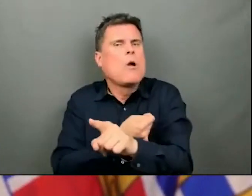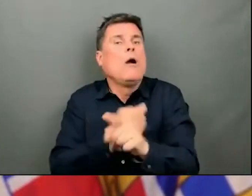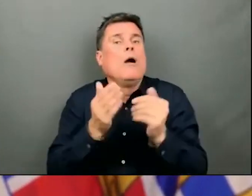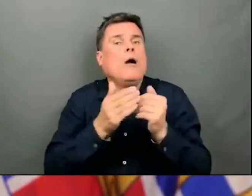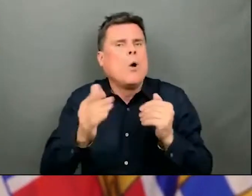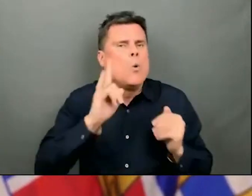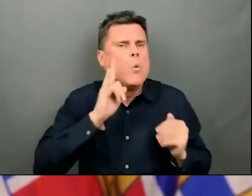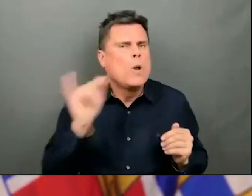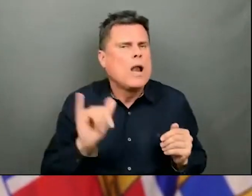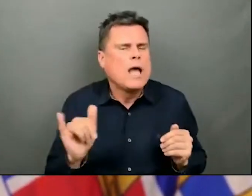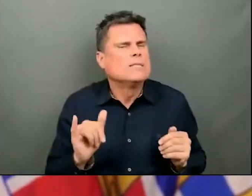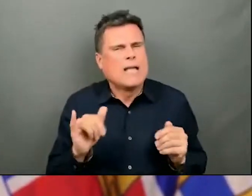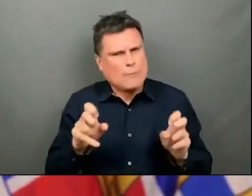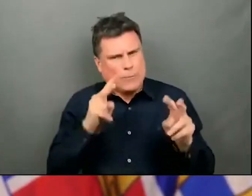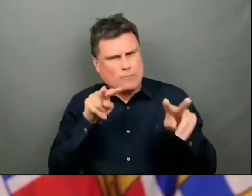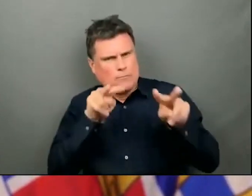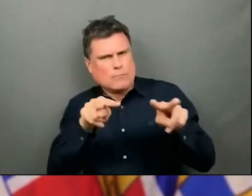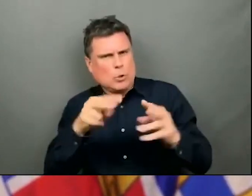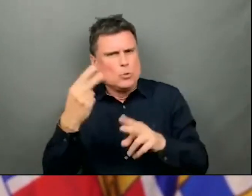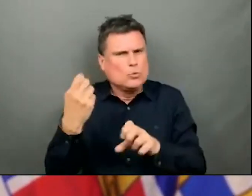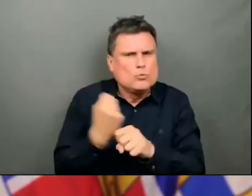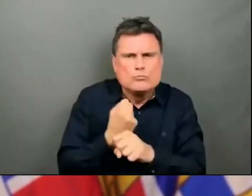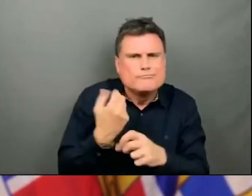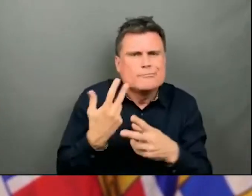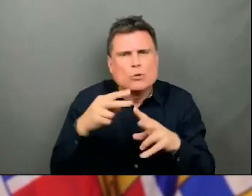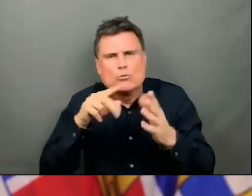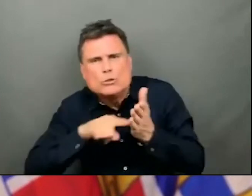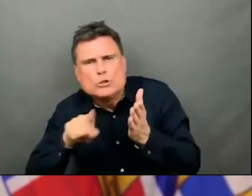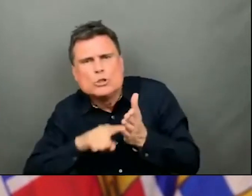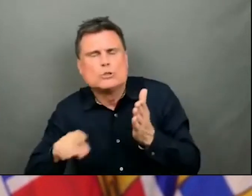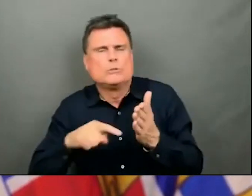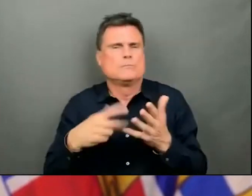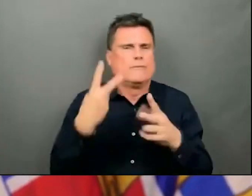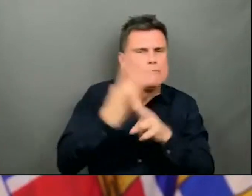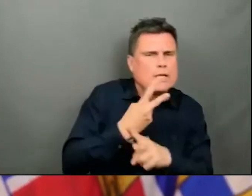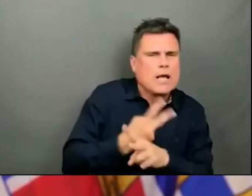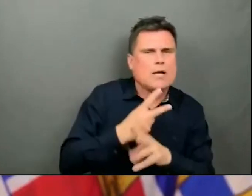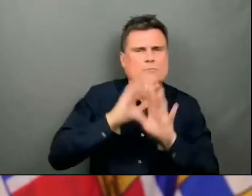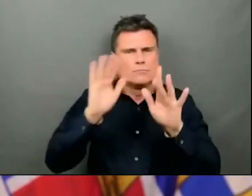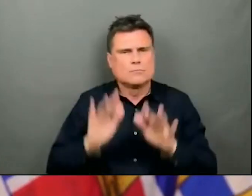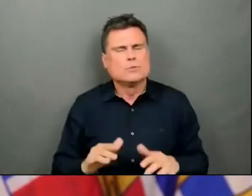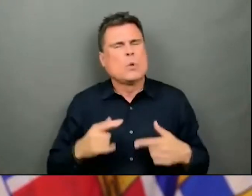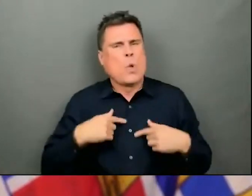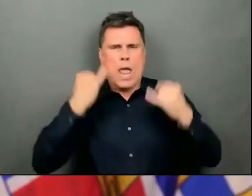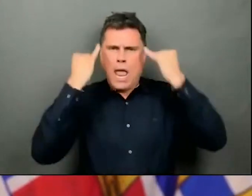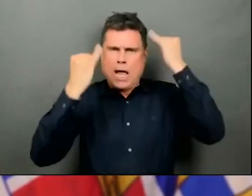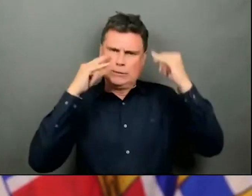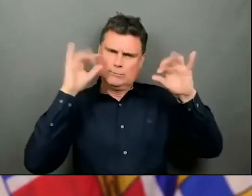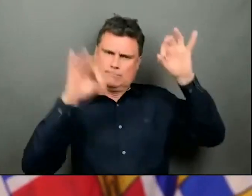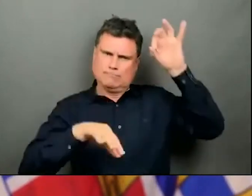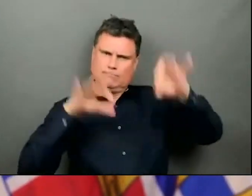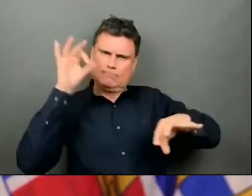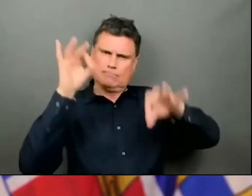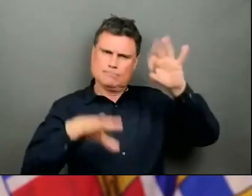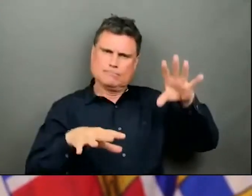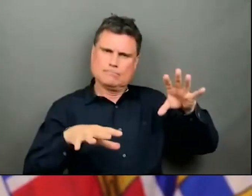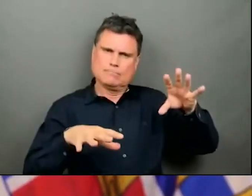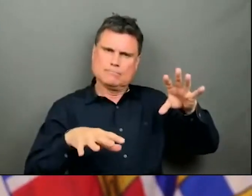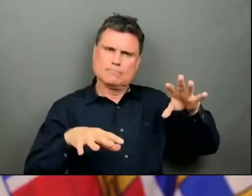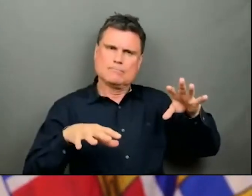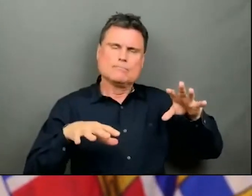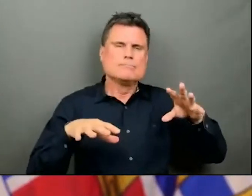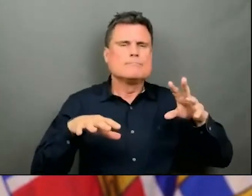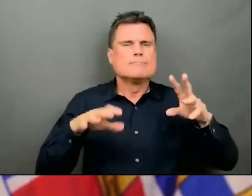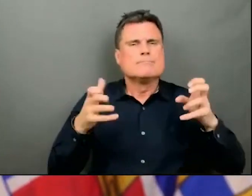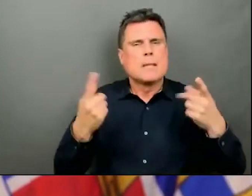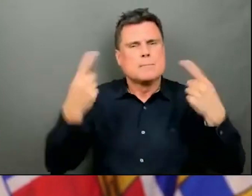and I butcher a number of metaphors in this, but if a virus infects a tree in the forest and nobody